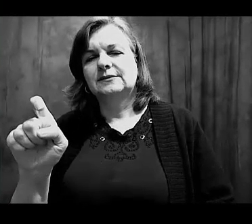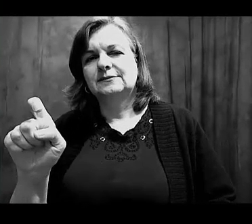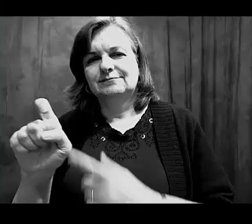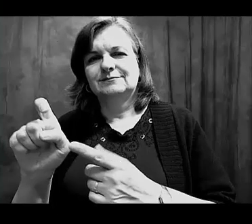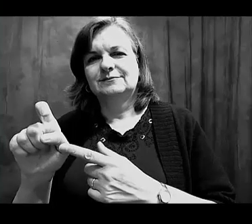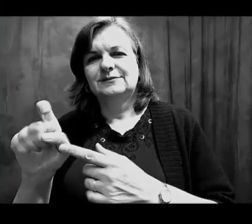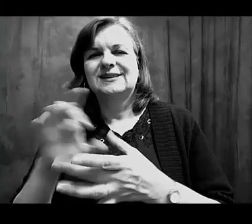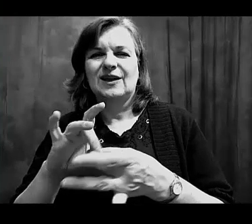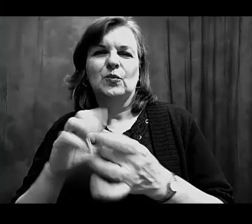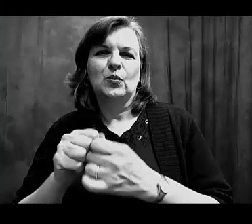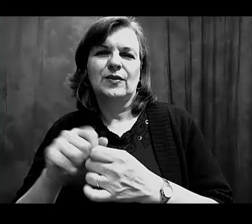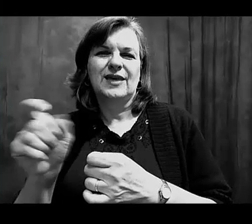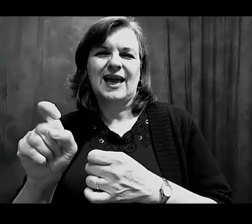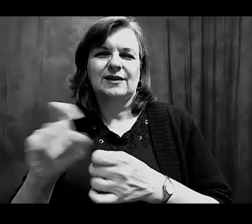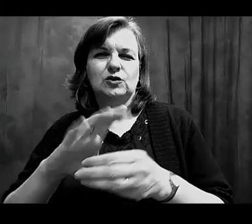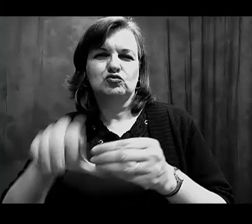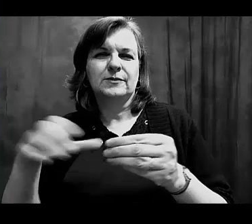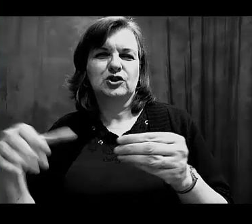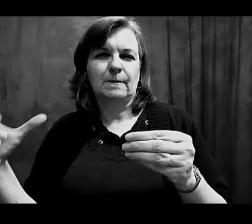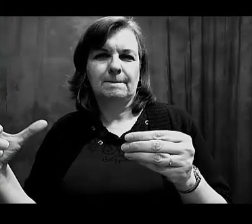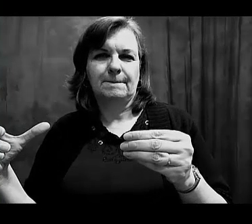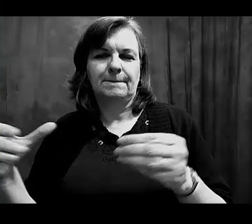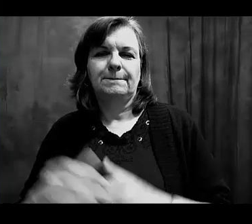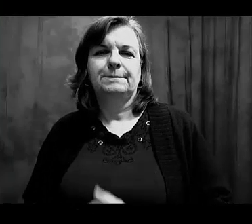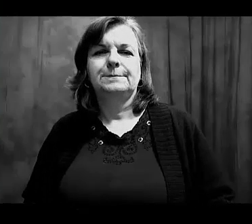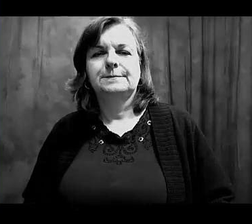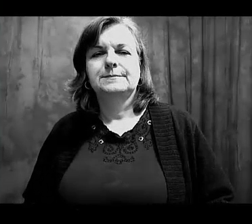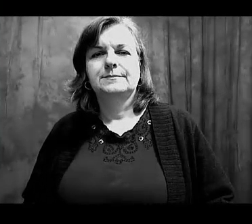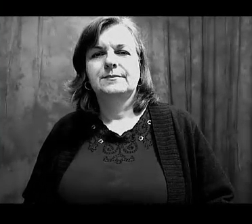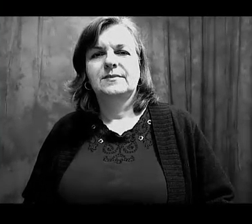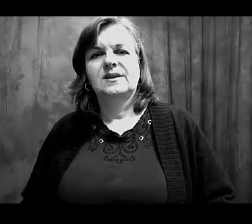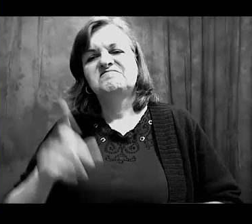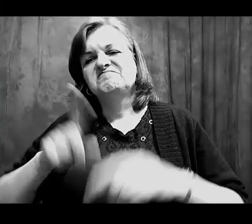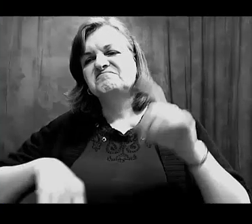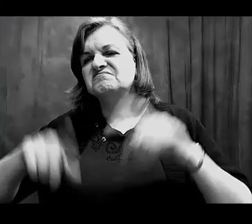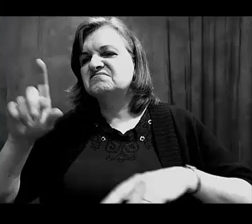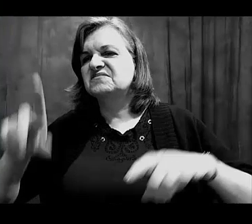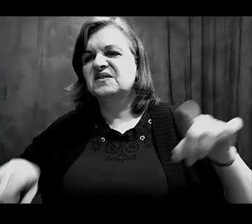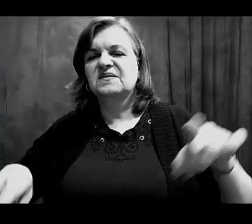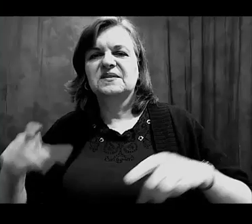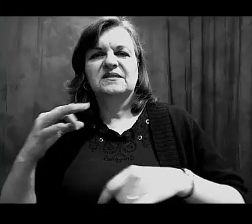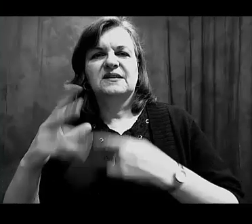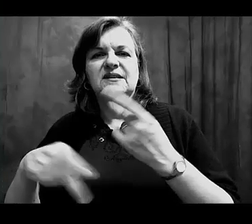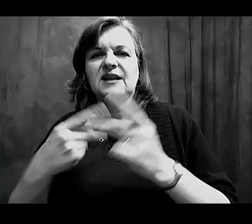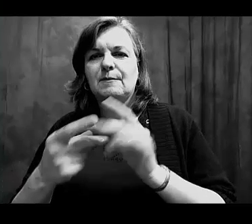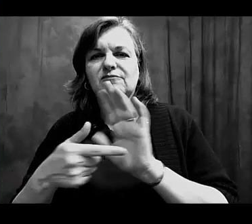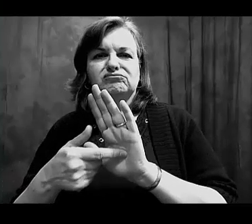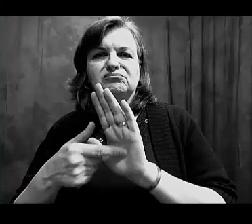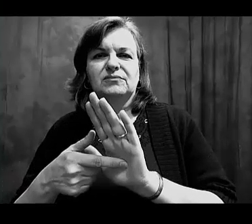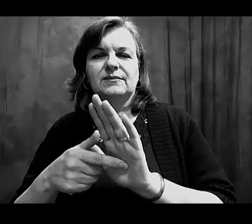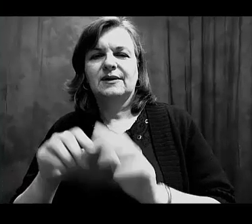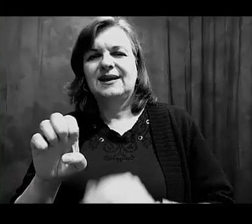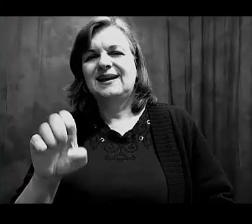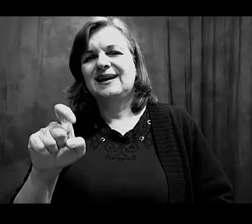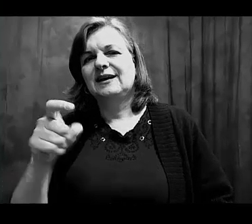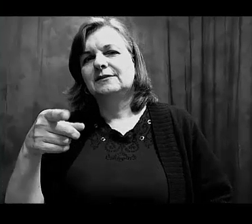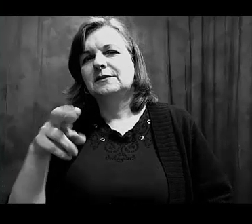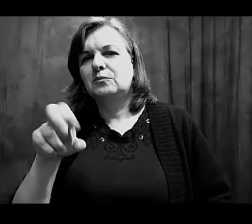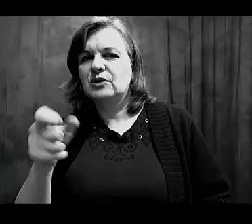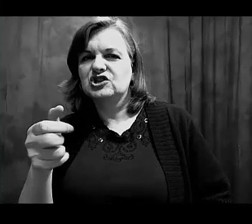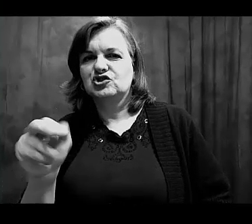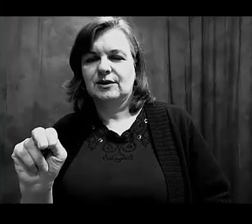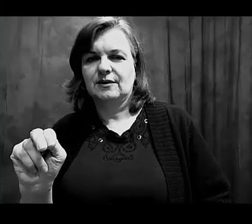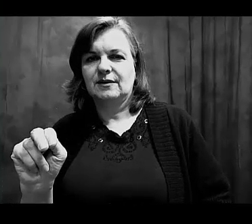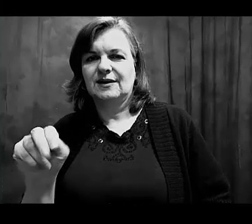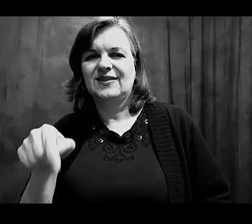highly variable expression. So, like with sickle cell, this is a pleiotropic disease, meaning that you